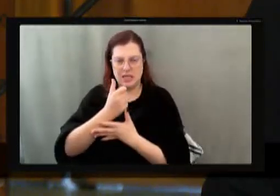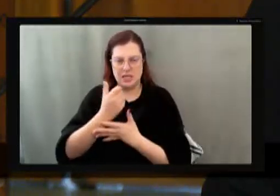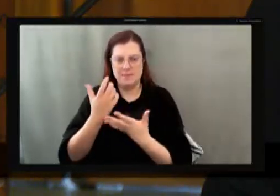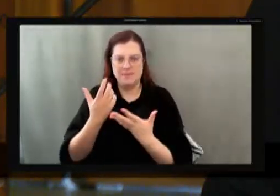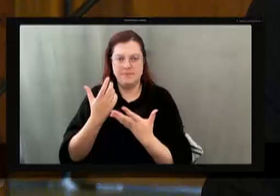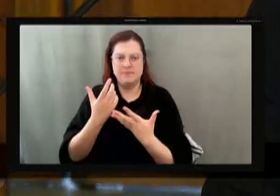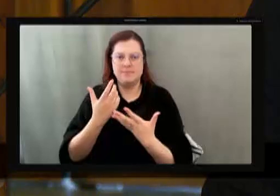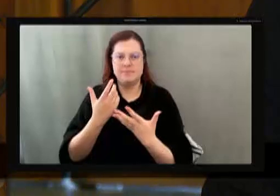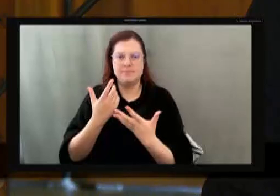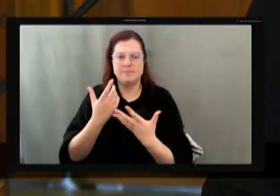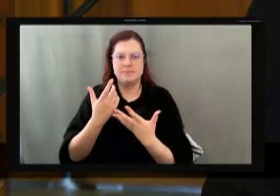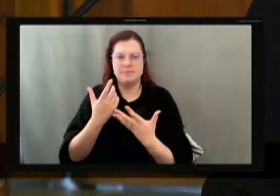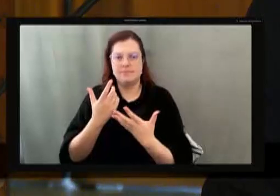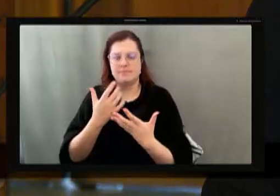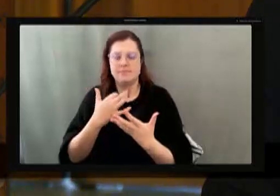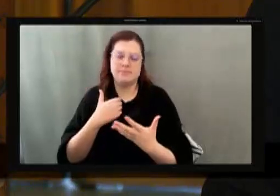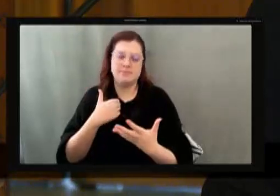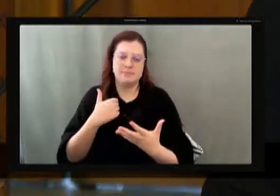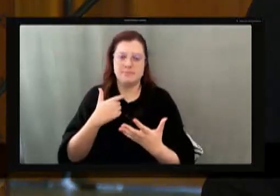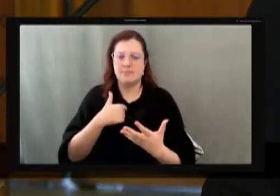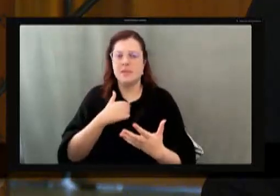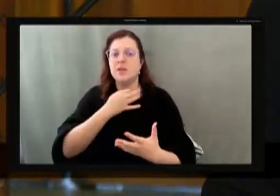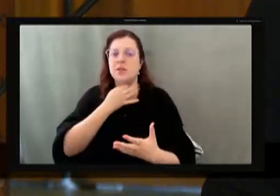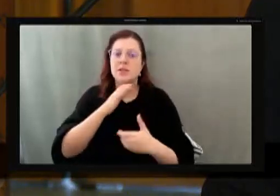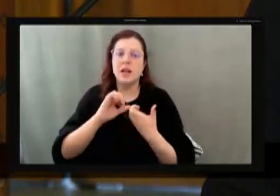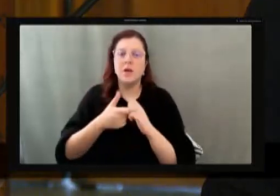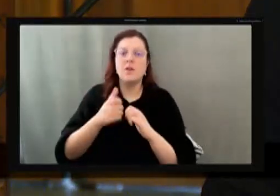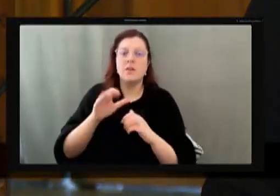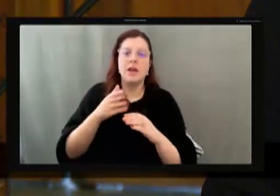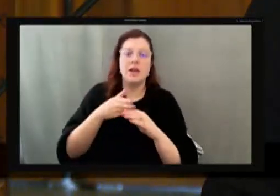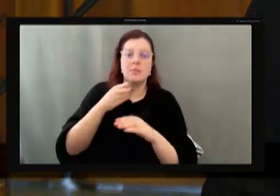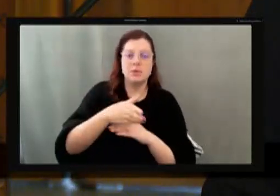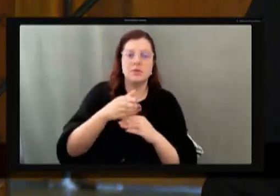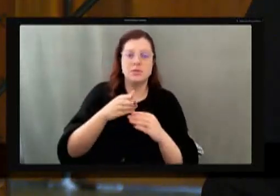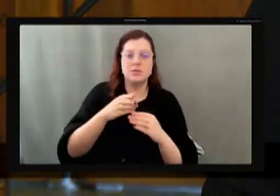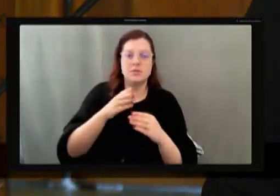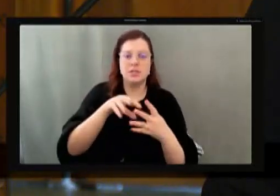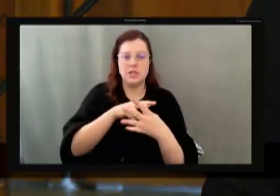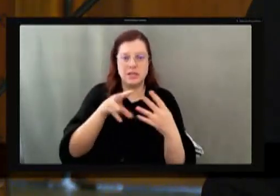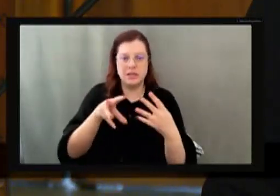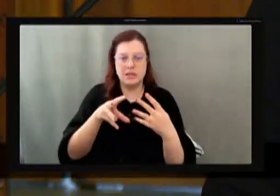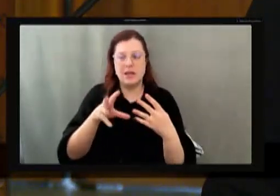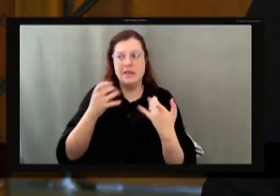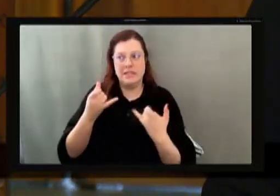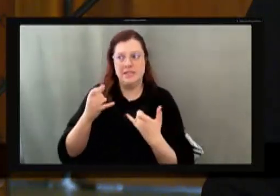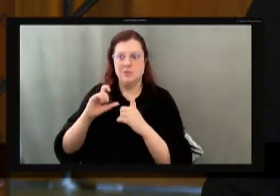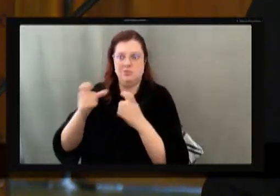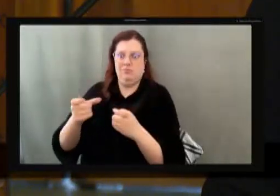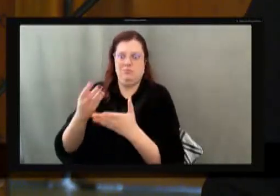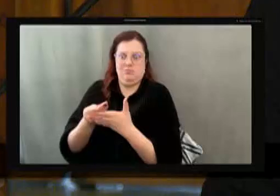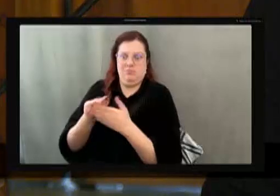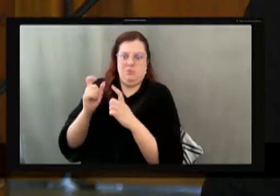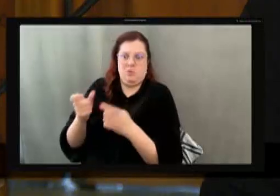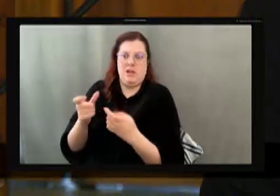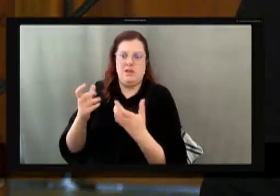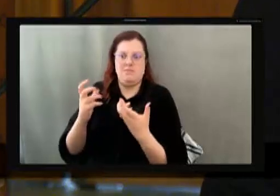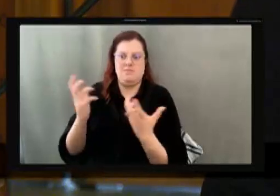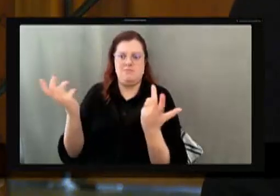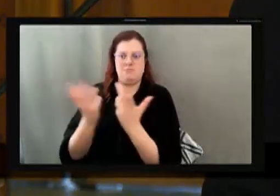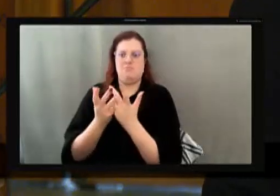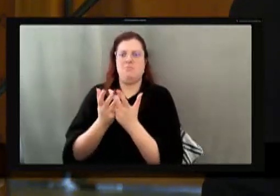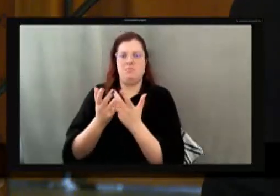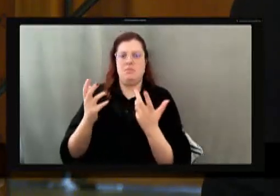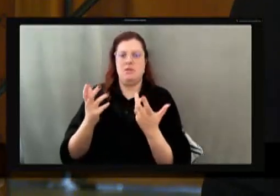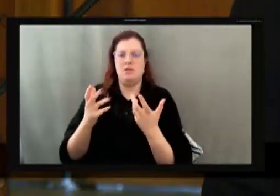how that post agenda and how this grant kind of fit together And is there an opportunity for us to try